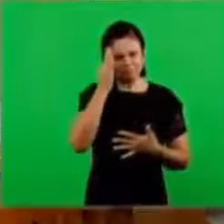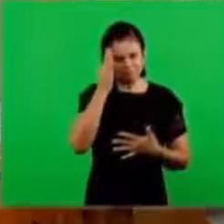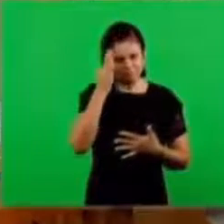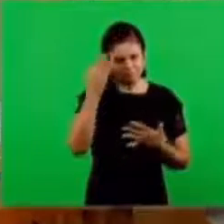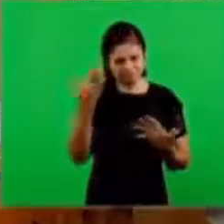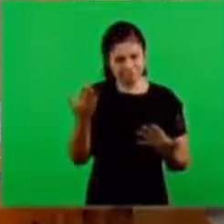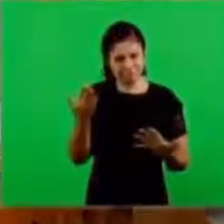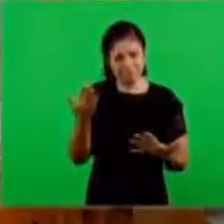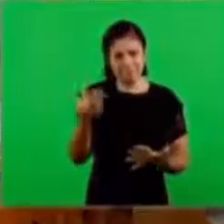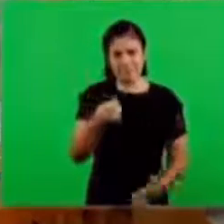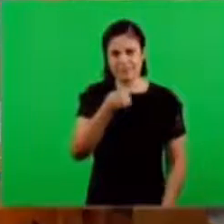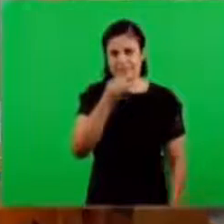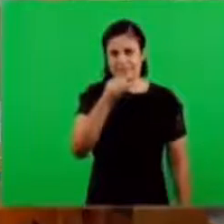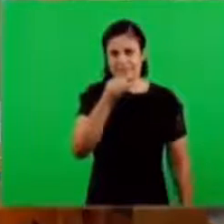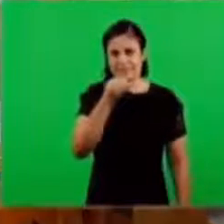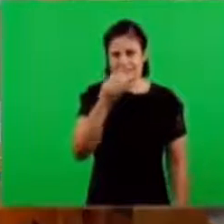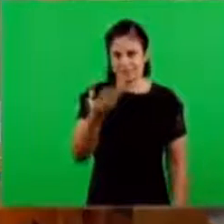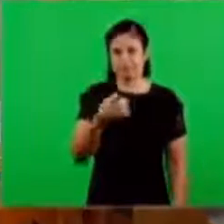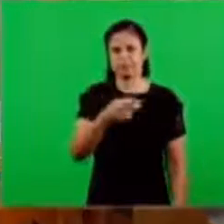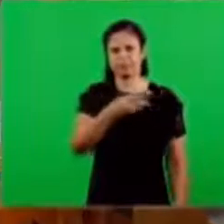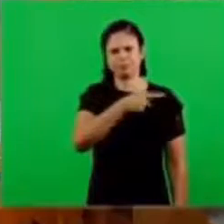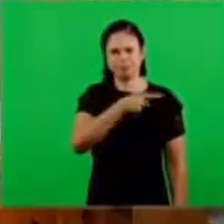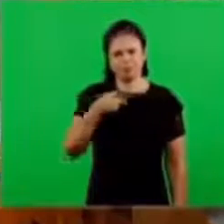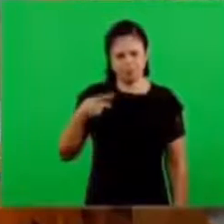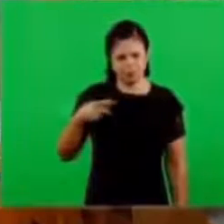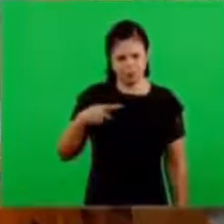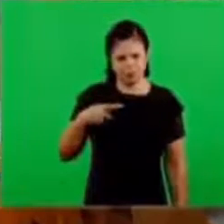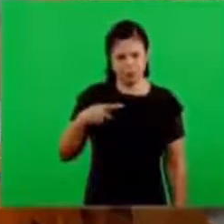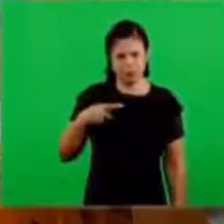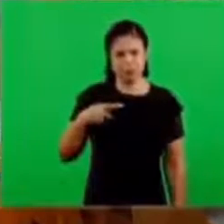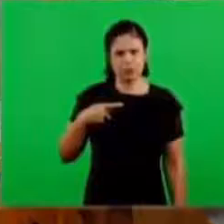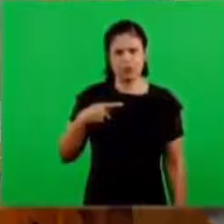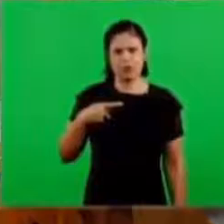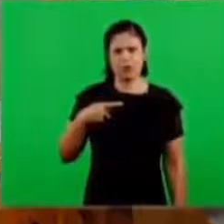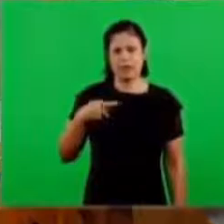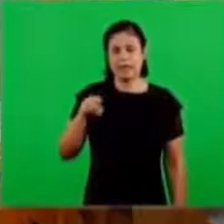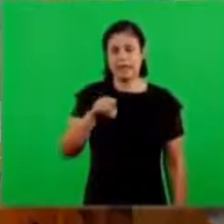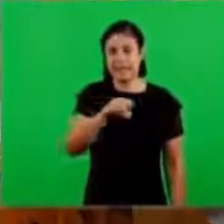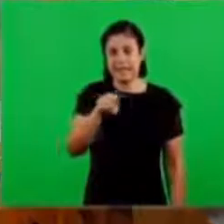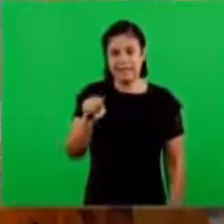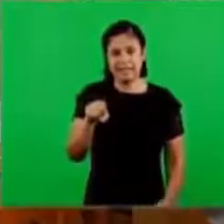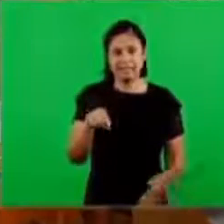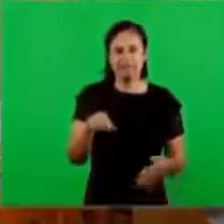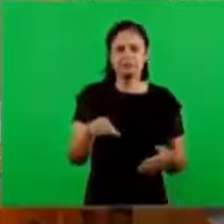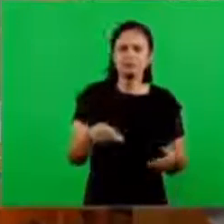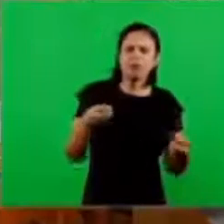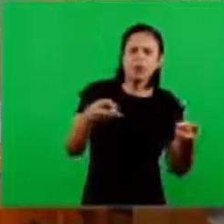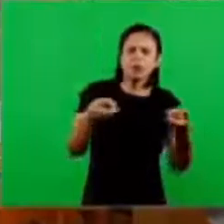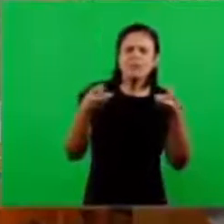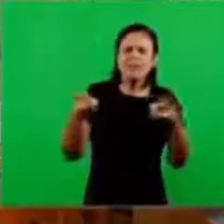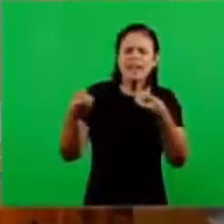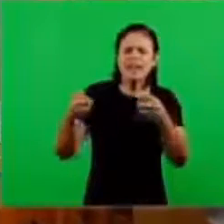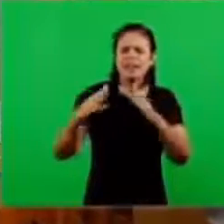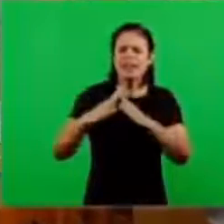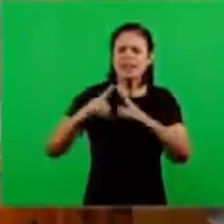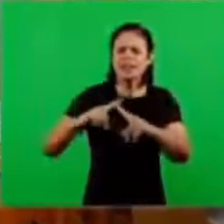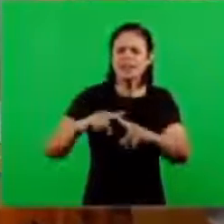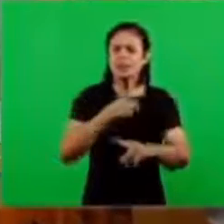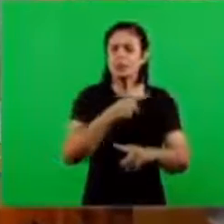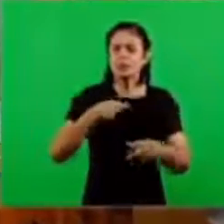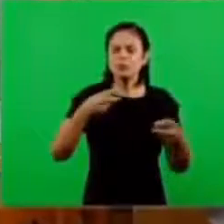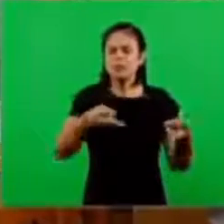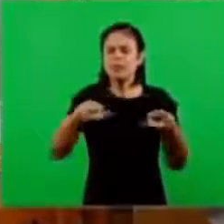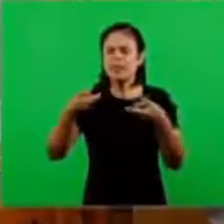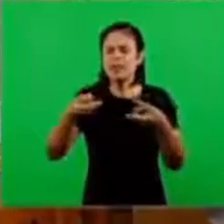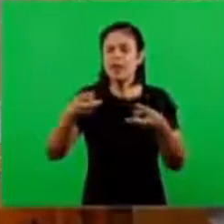can not be geared towards a person. So the pastor receives all the emotions of the church? Absolutely